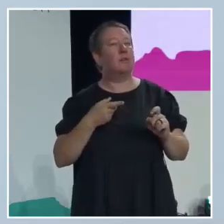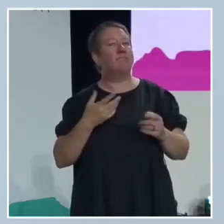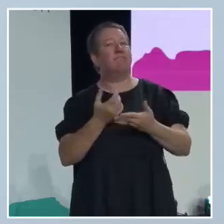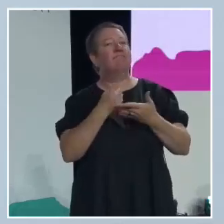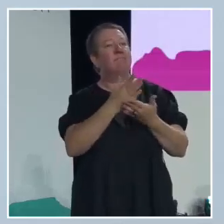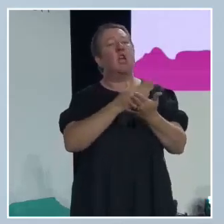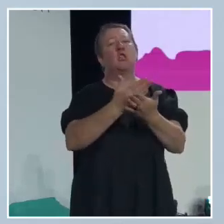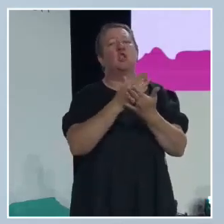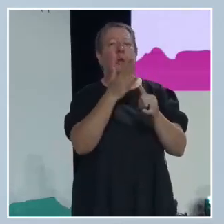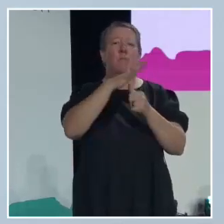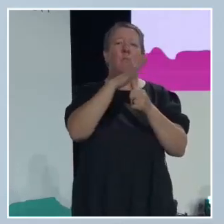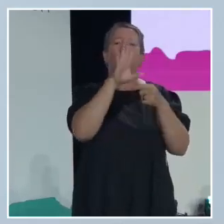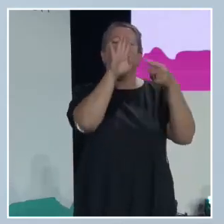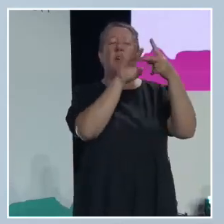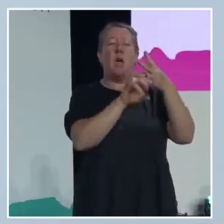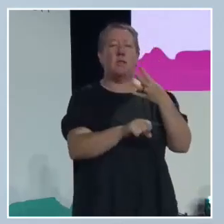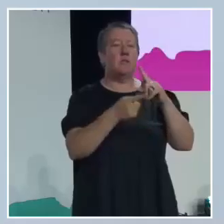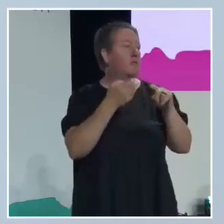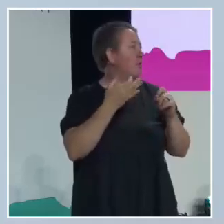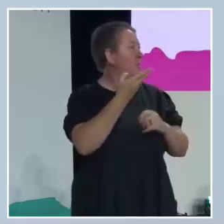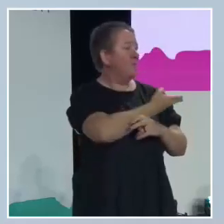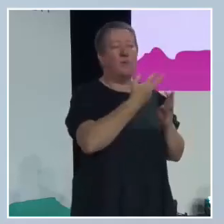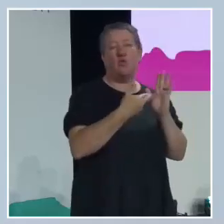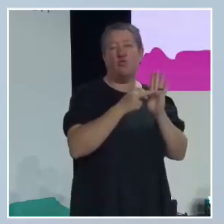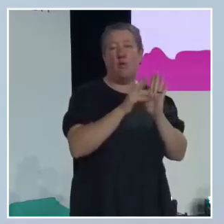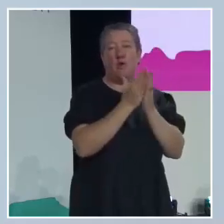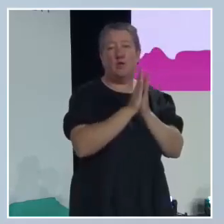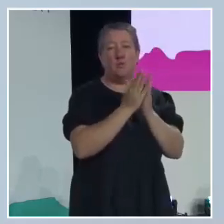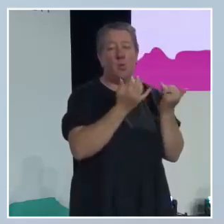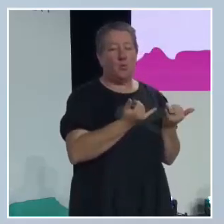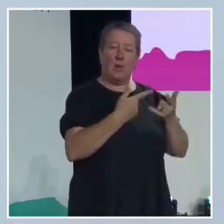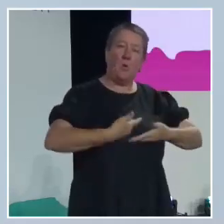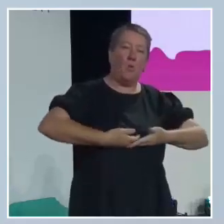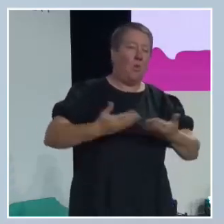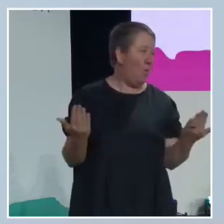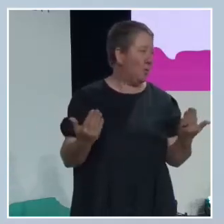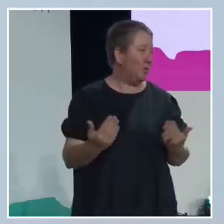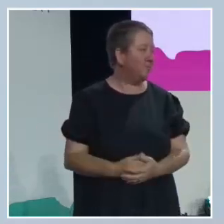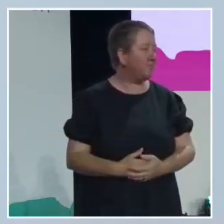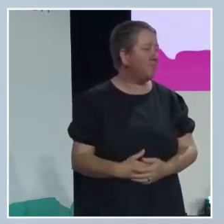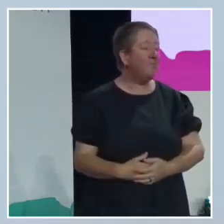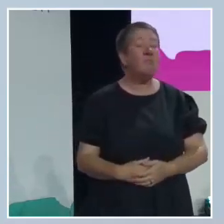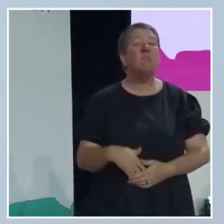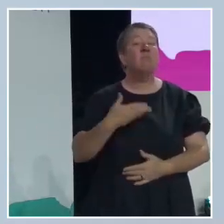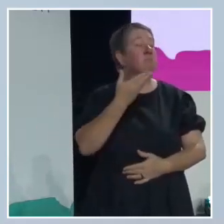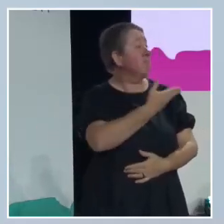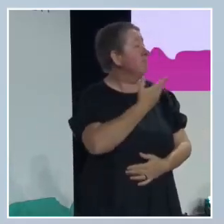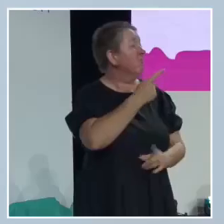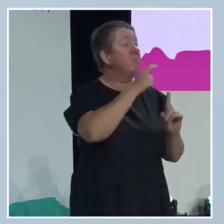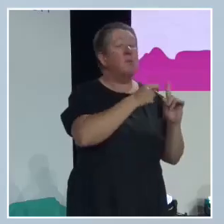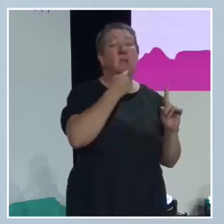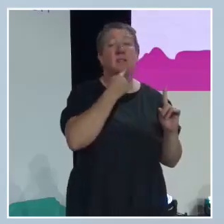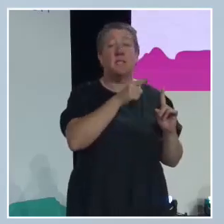key findings from the PDB reference book that we will launch today. So as Thomas mentioned that if we go back